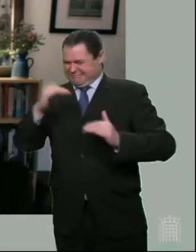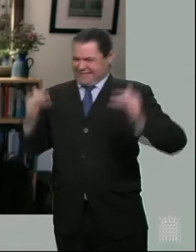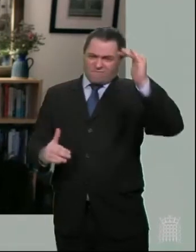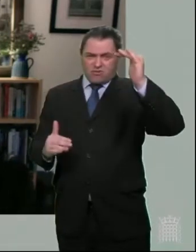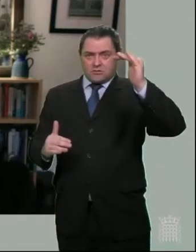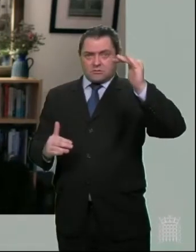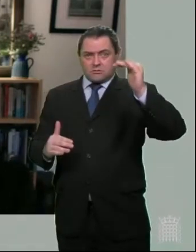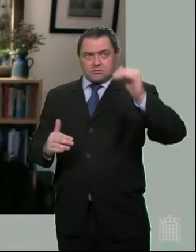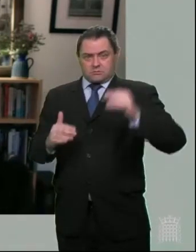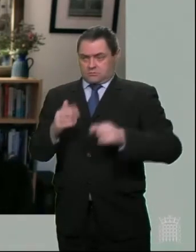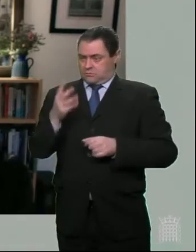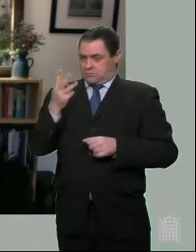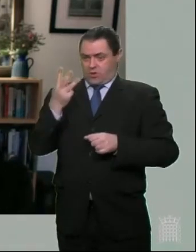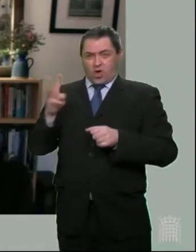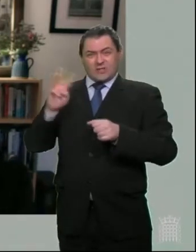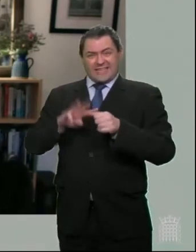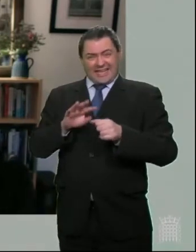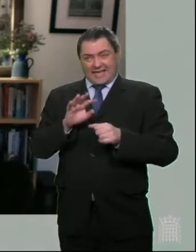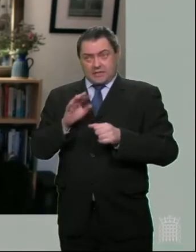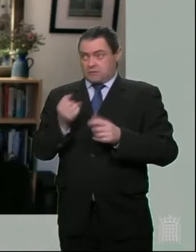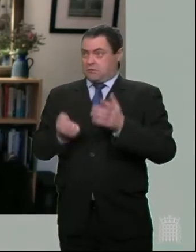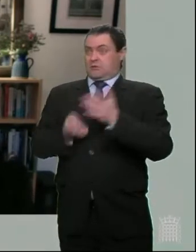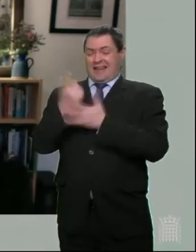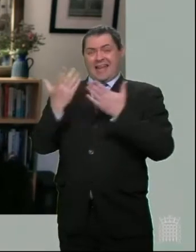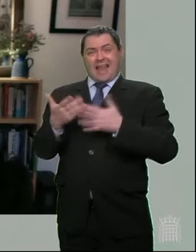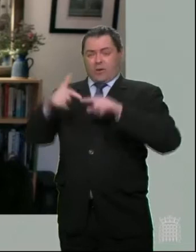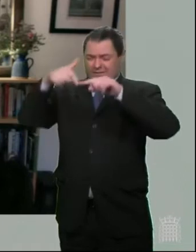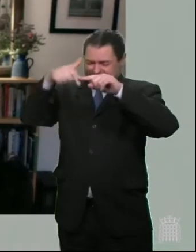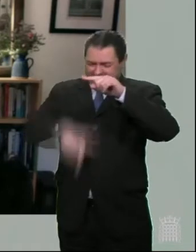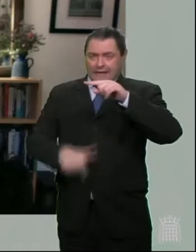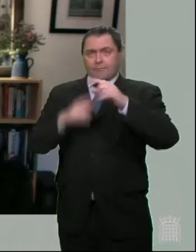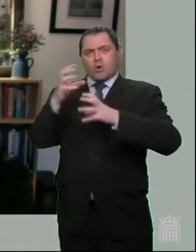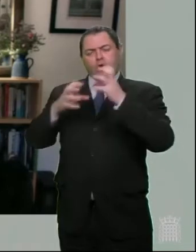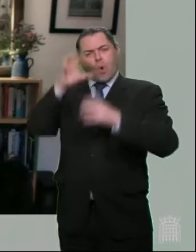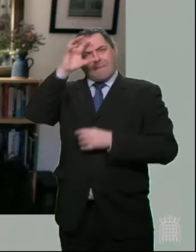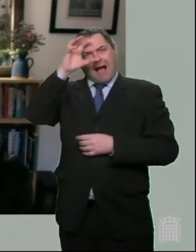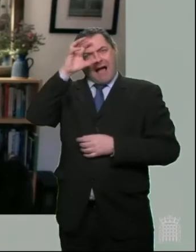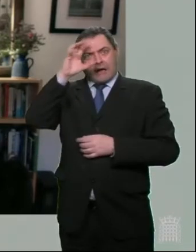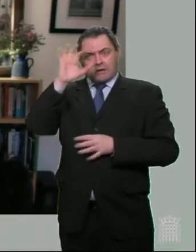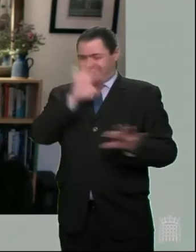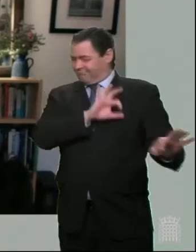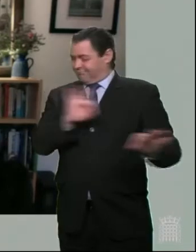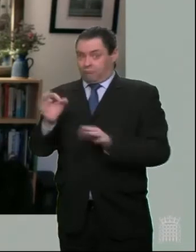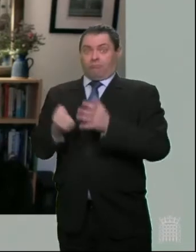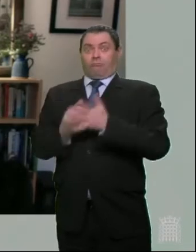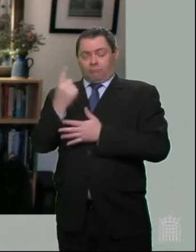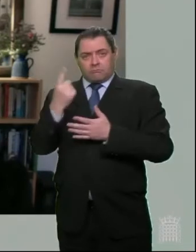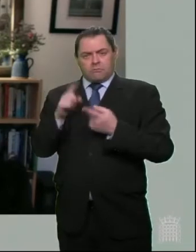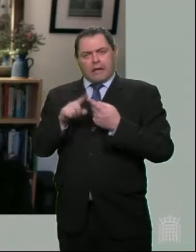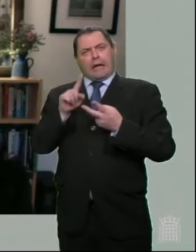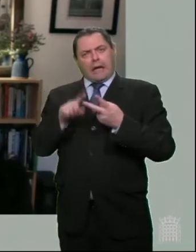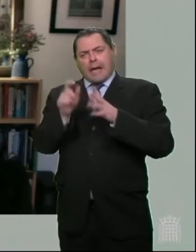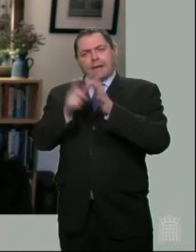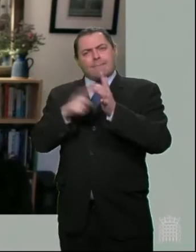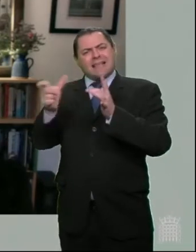in 30 years, ministers have broken yet another election manifesto promise and will keep sending plastic waste to developing